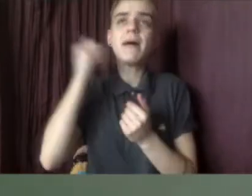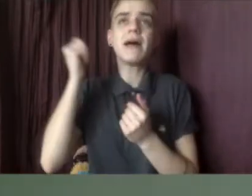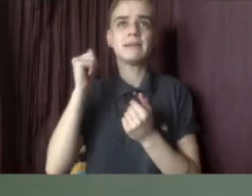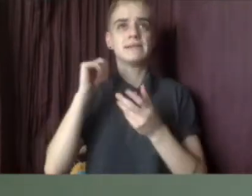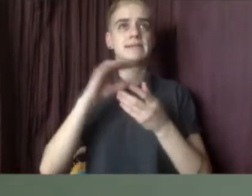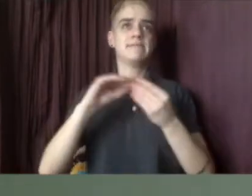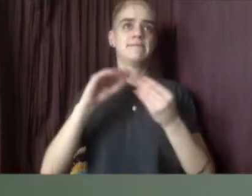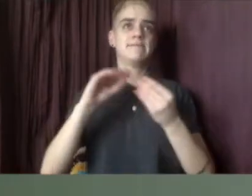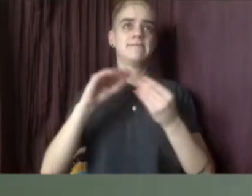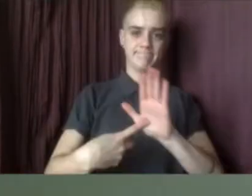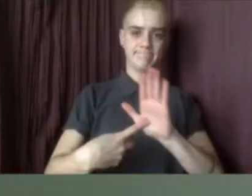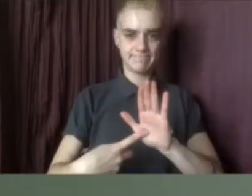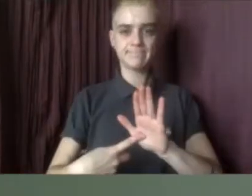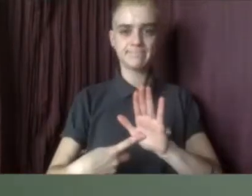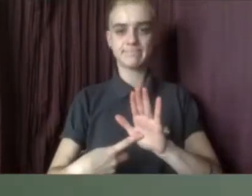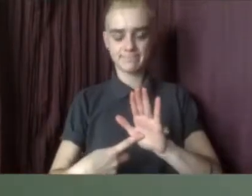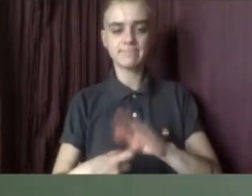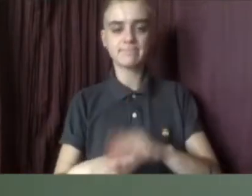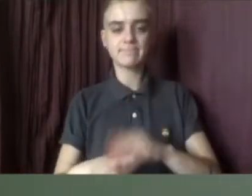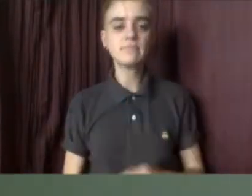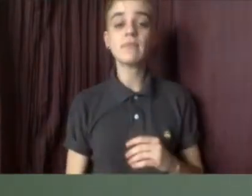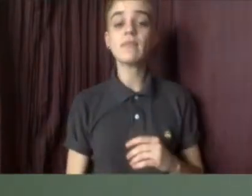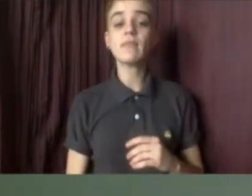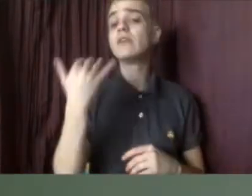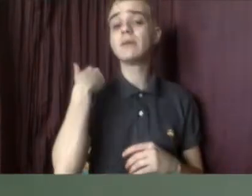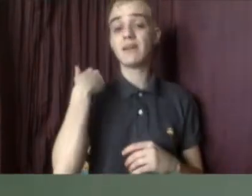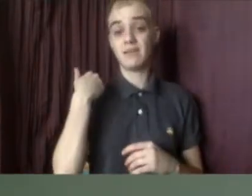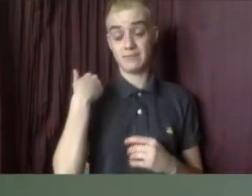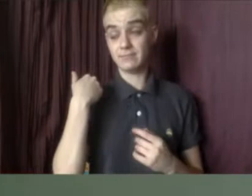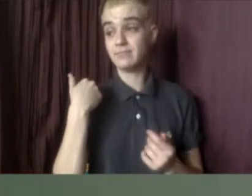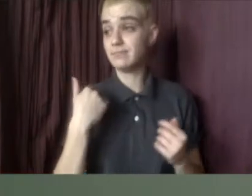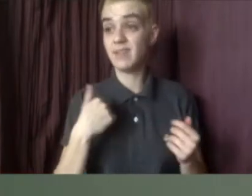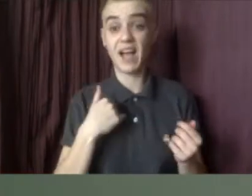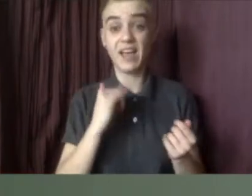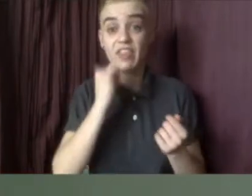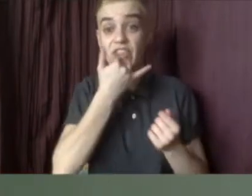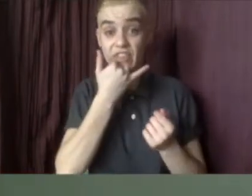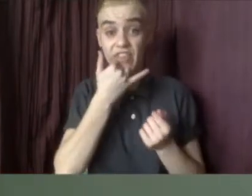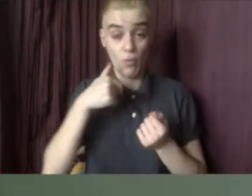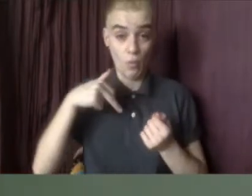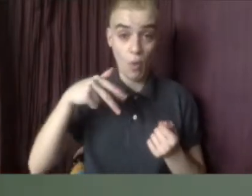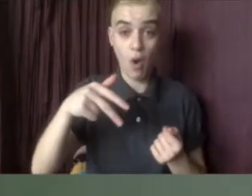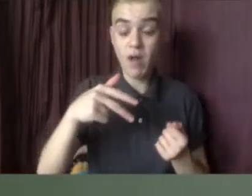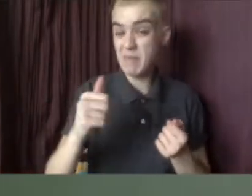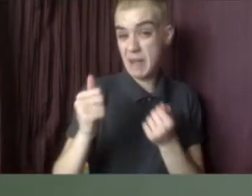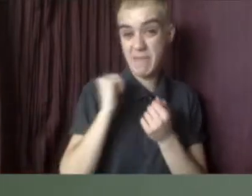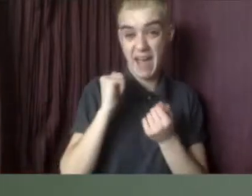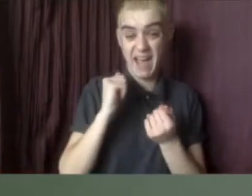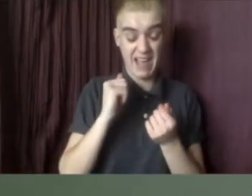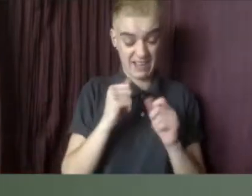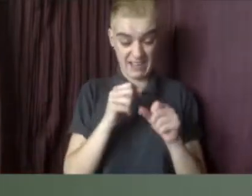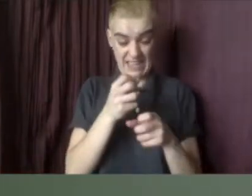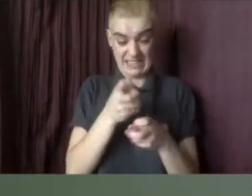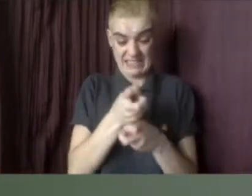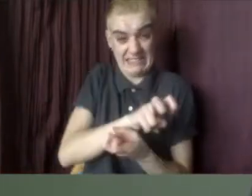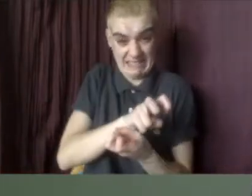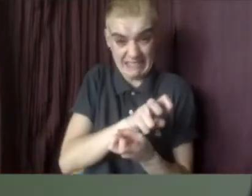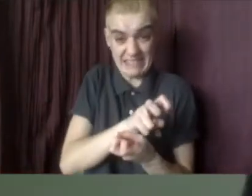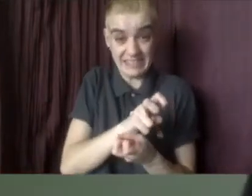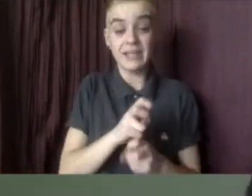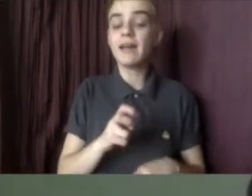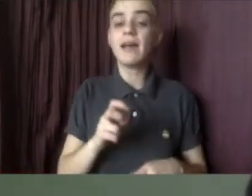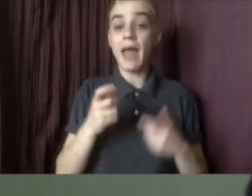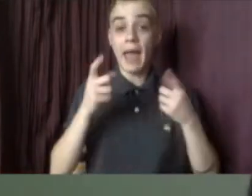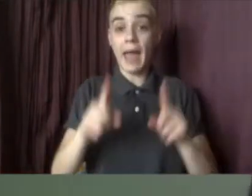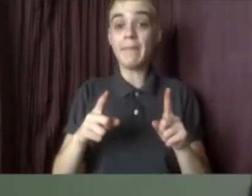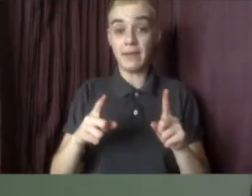my leg was hurting. And he said to me, let's do some, scans. And they scanned and they did x-rays, and he showed me, no,